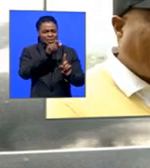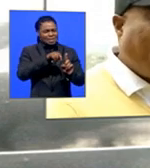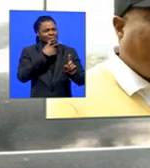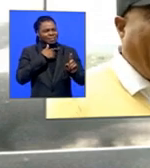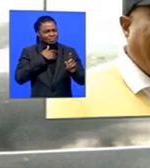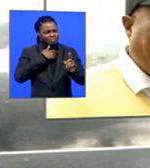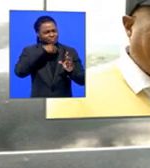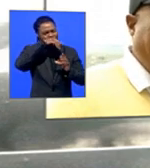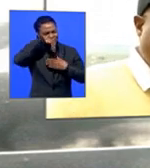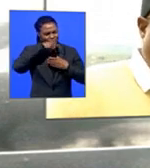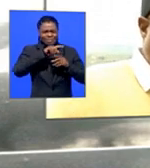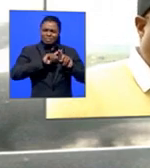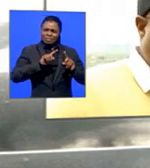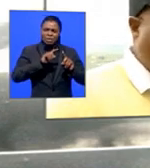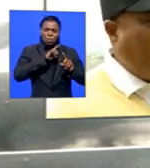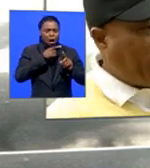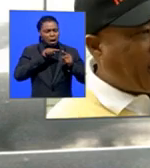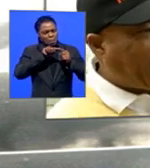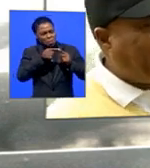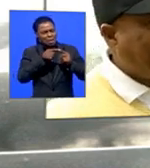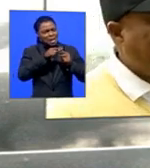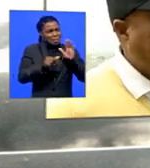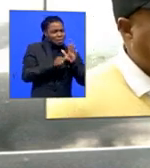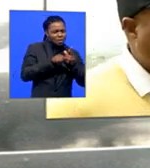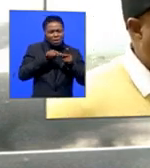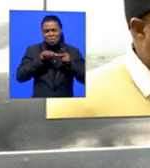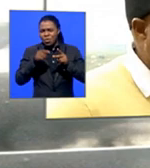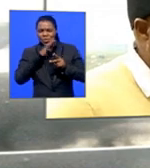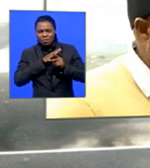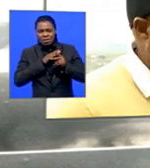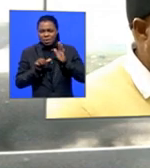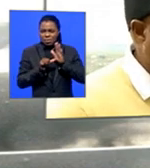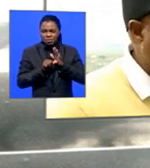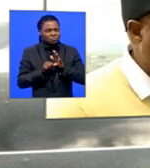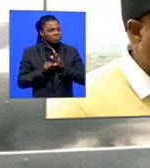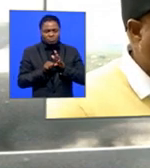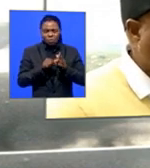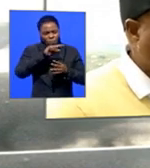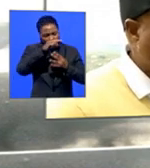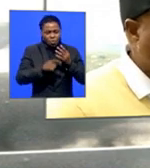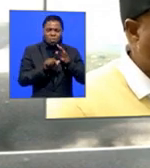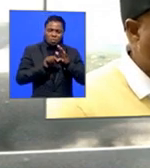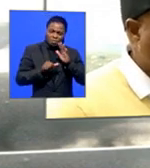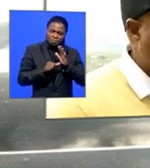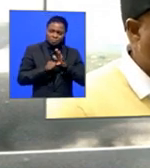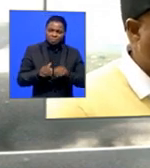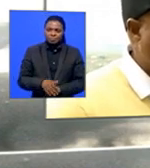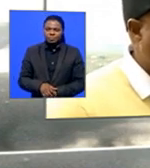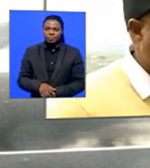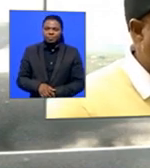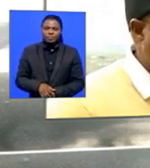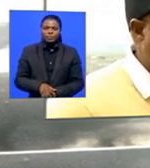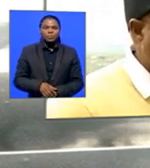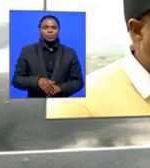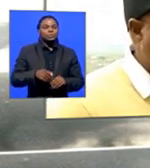Mandela. So you can't emphasize one point over the other. While the funeral is going to be an intimate affair,